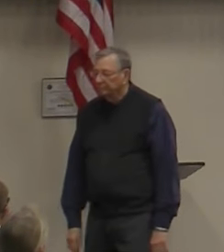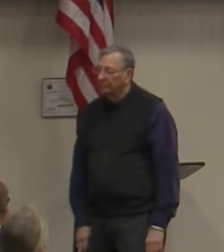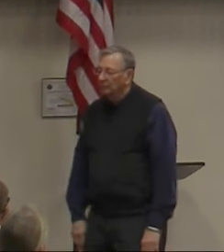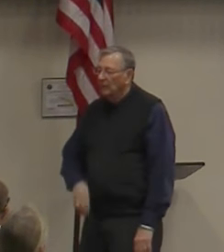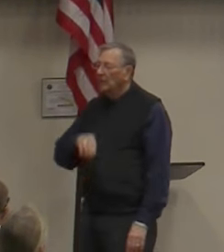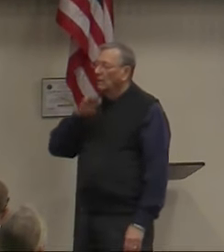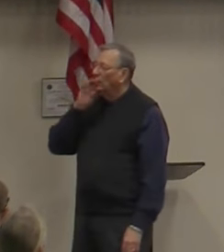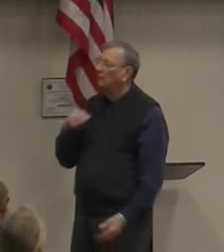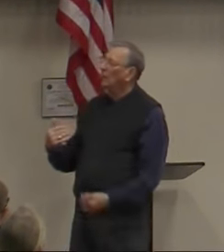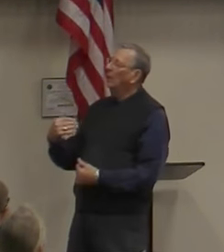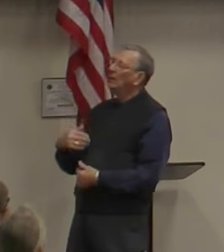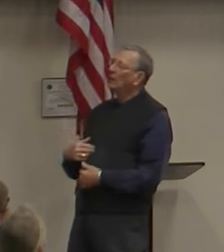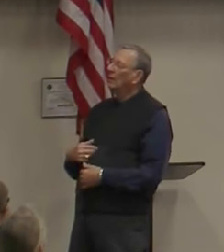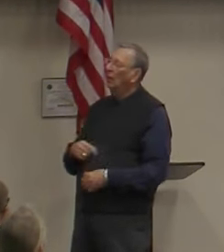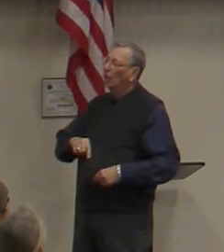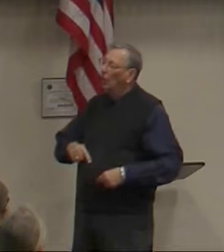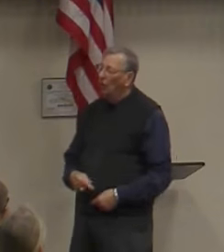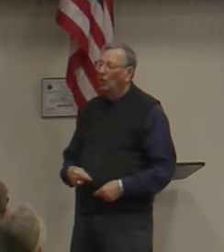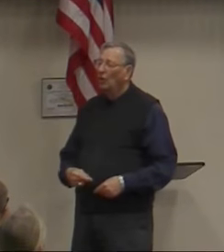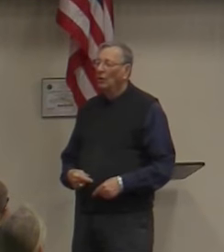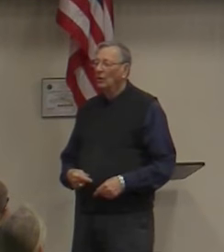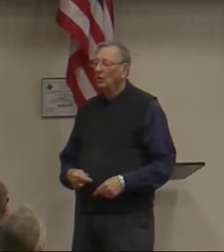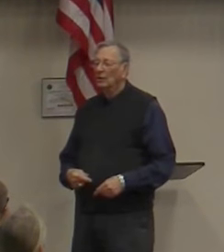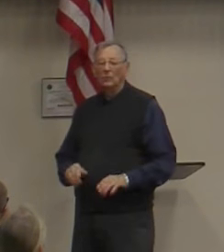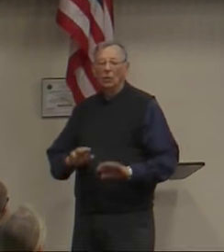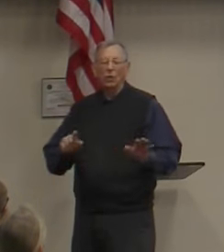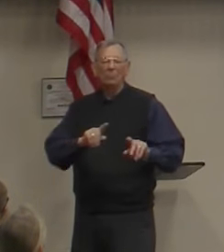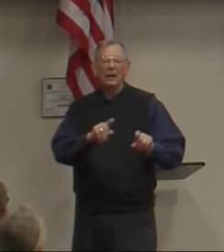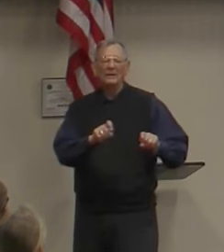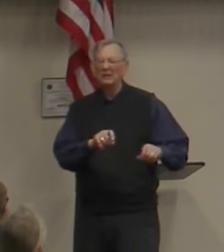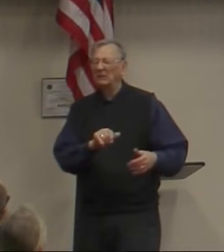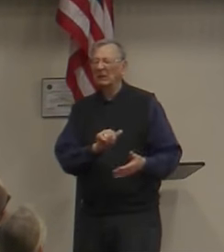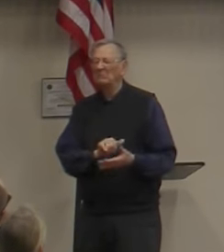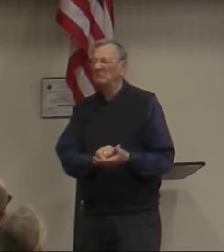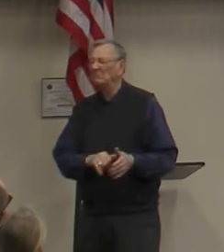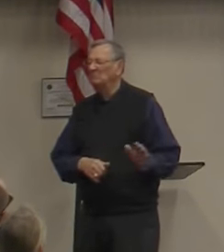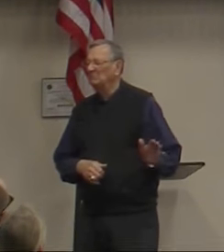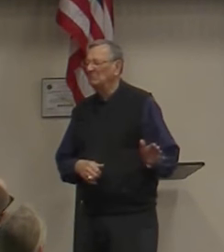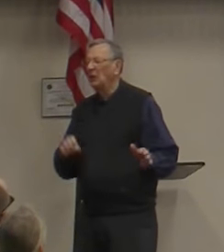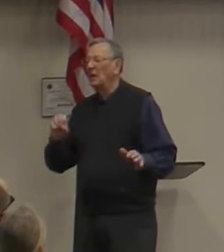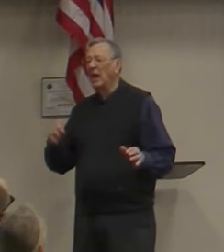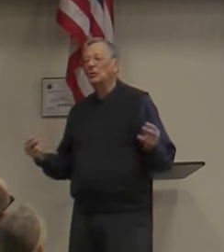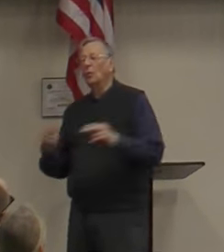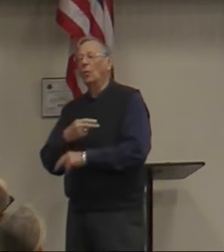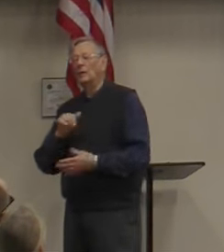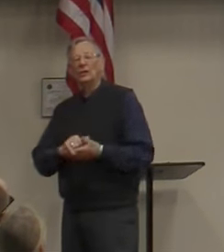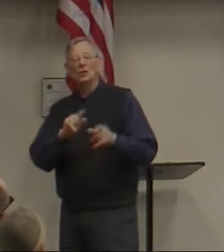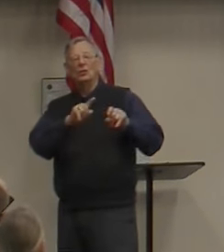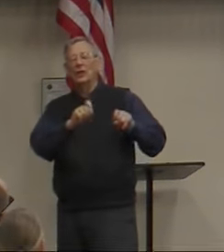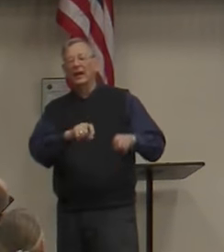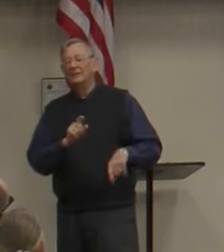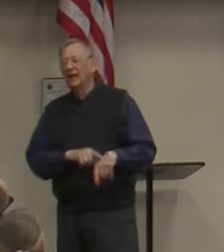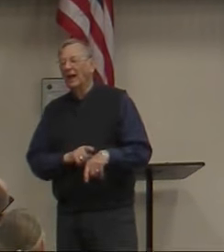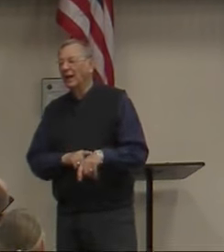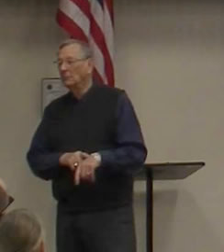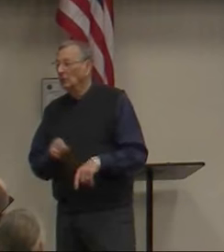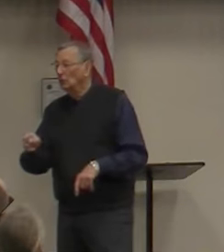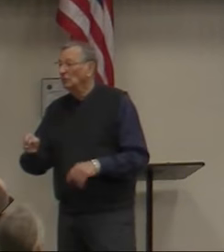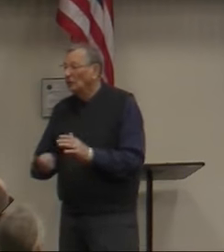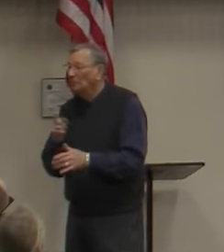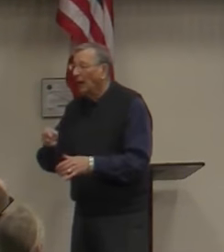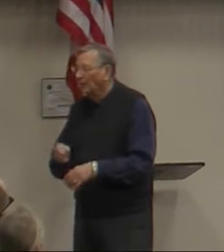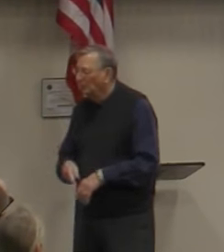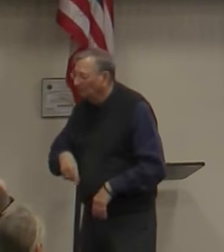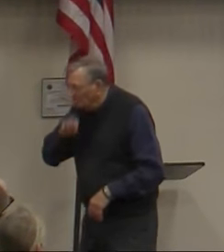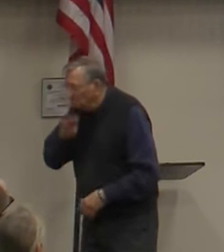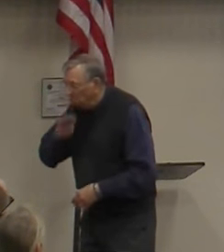frustrated and hurt? Don't talk about test time. That's a little less than what Elijah went through. Have you ever had some of those days?